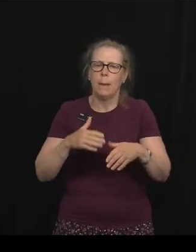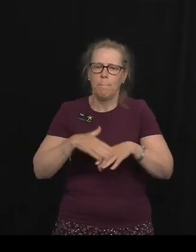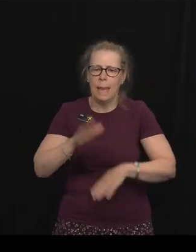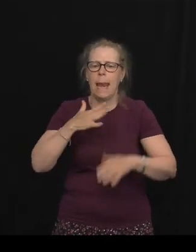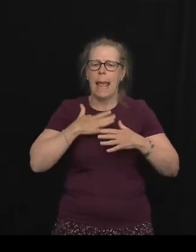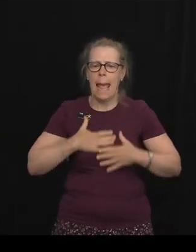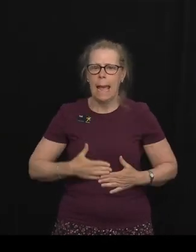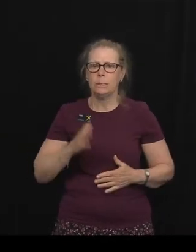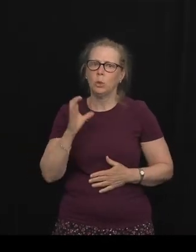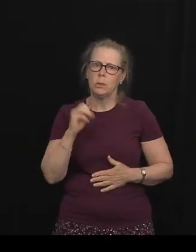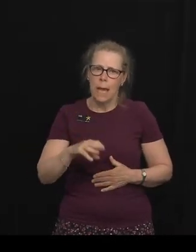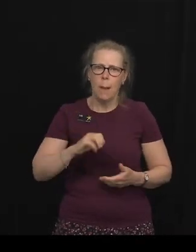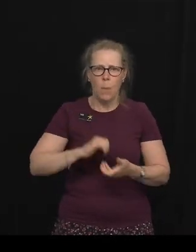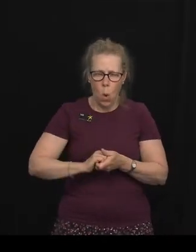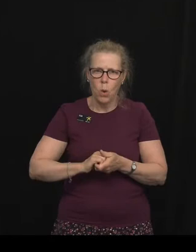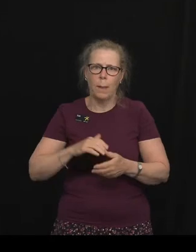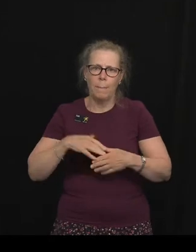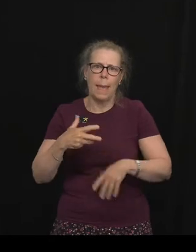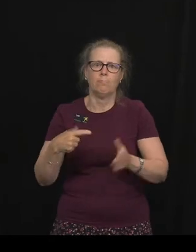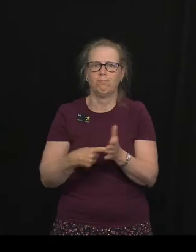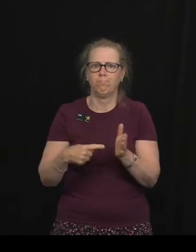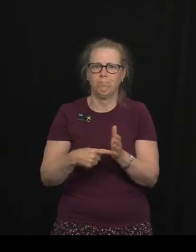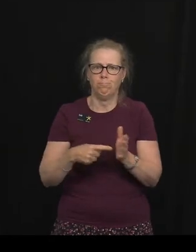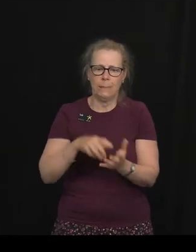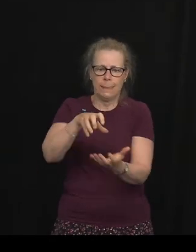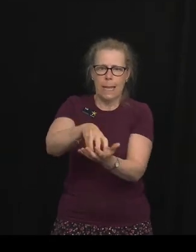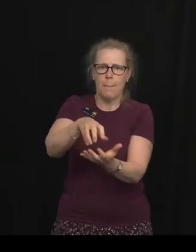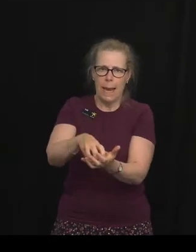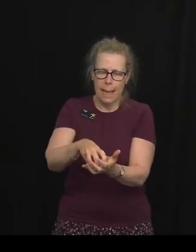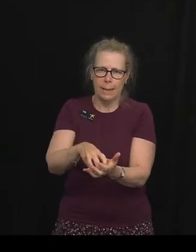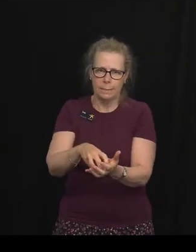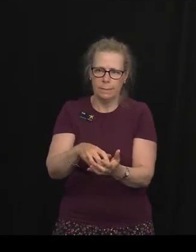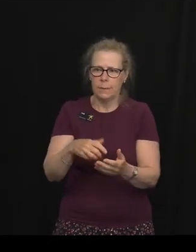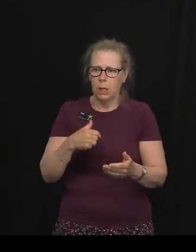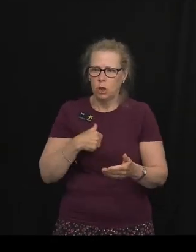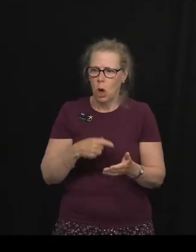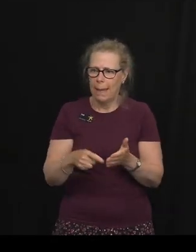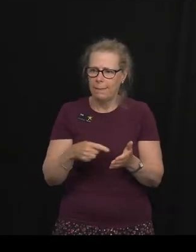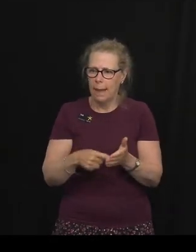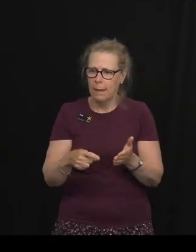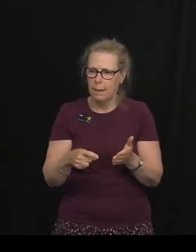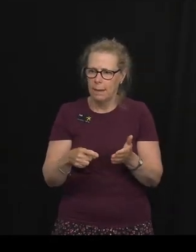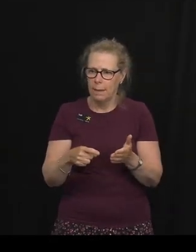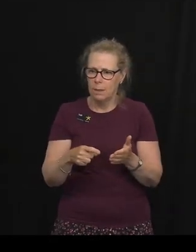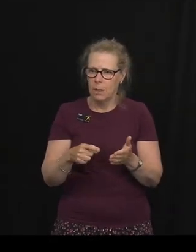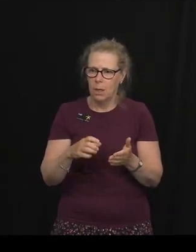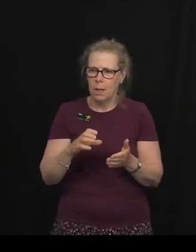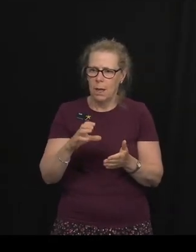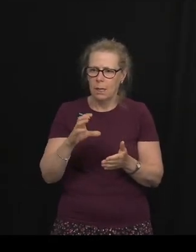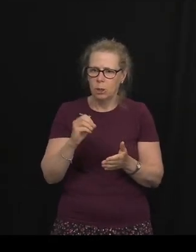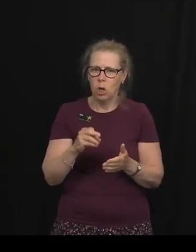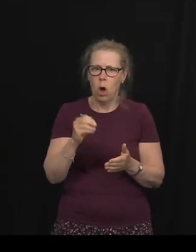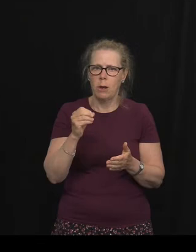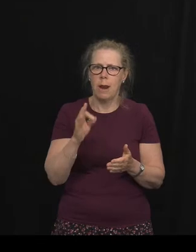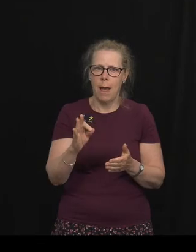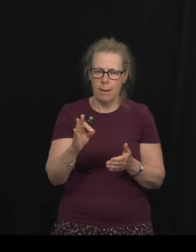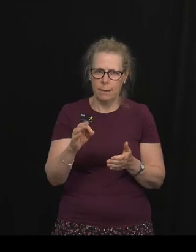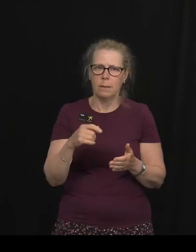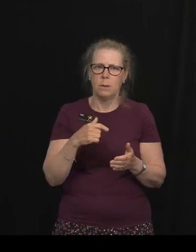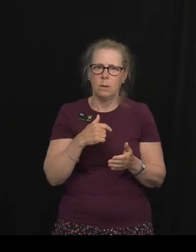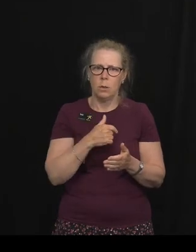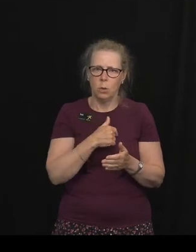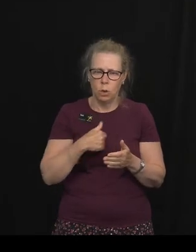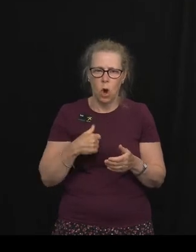societies. My name is Sarah Thompson, and I'm the lead policy specialist for health and sexual and reproductive health and rights